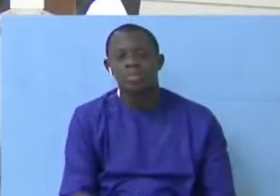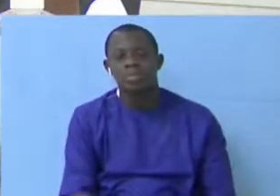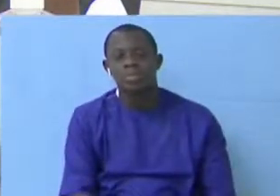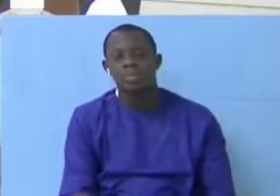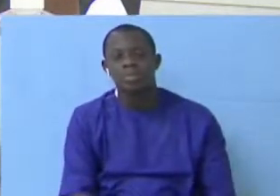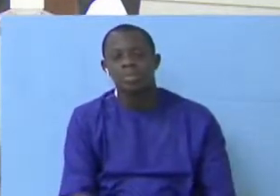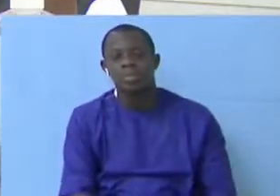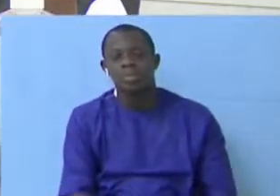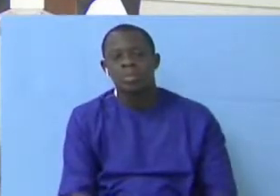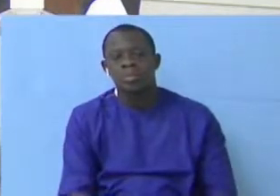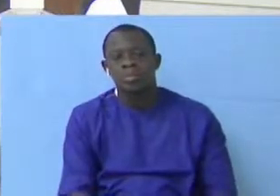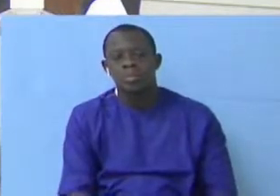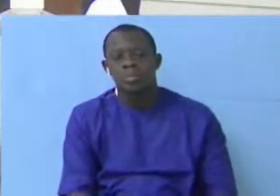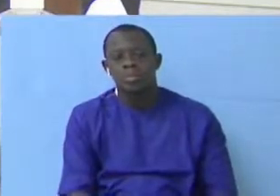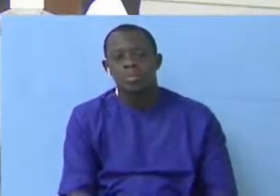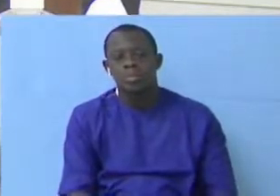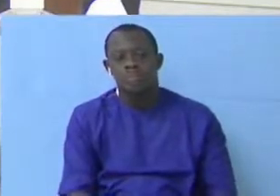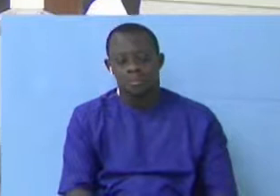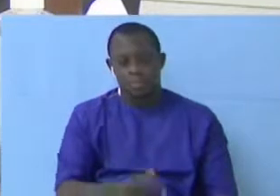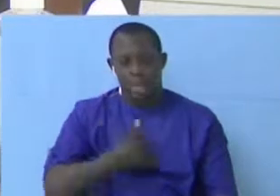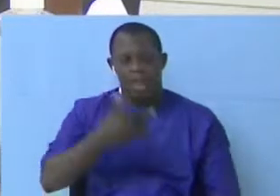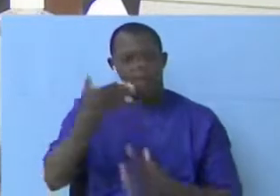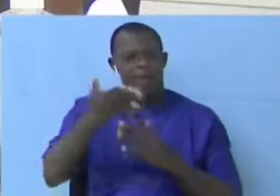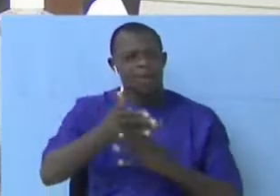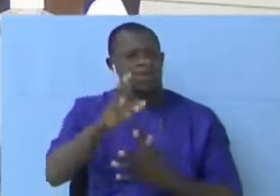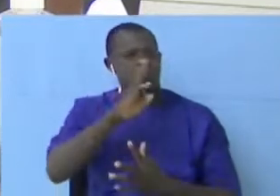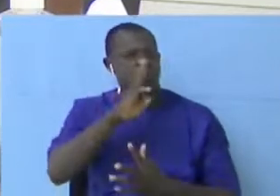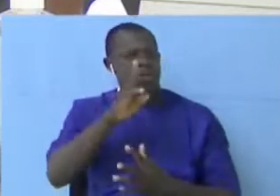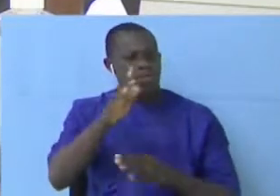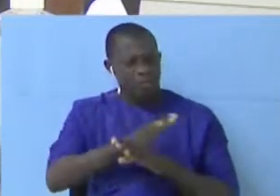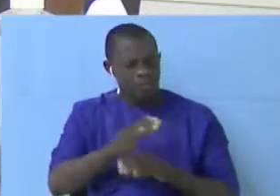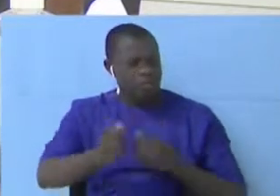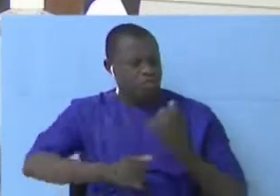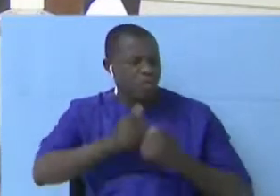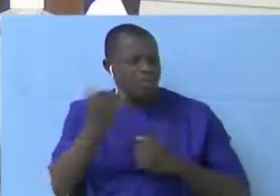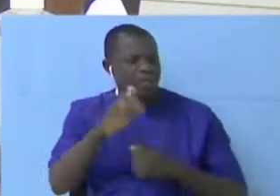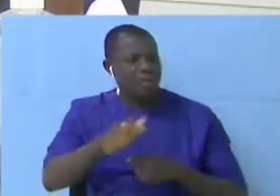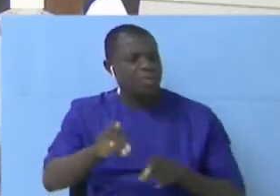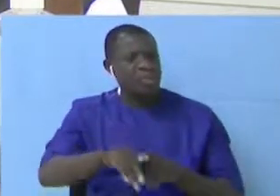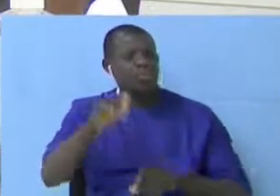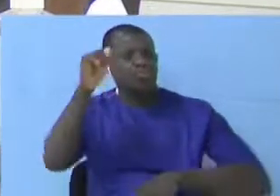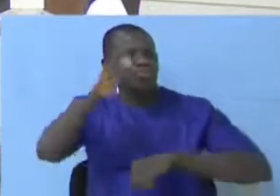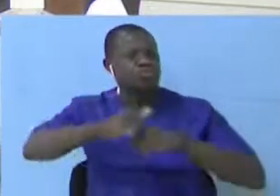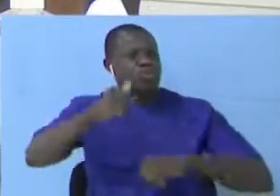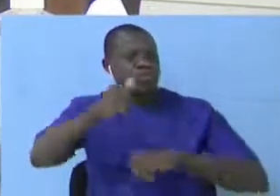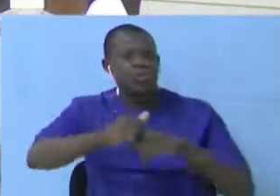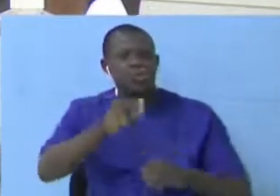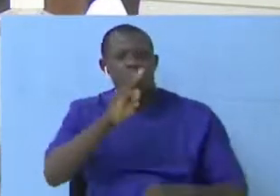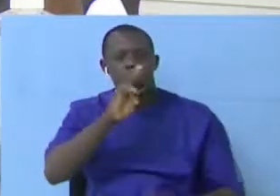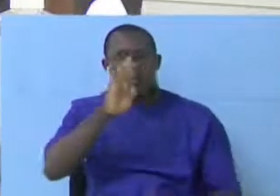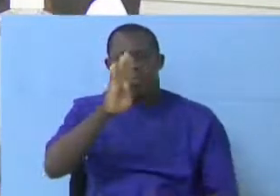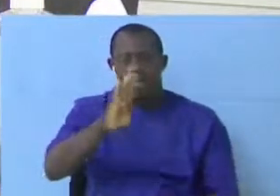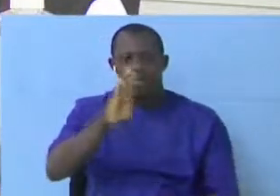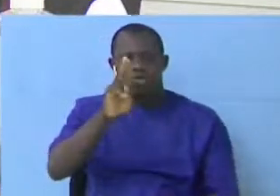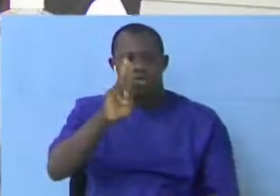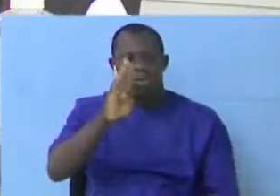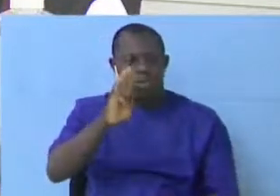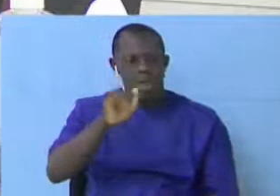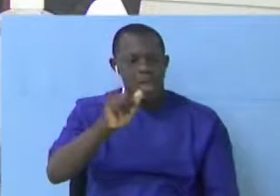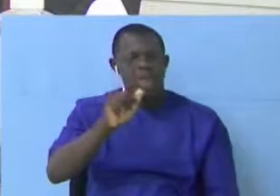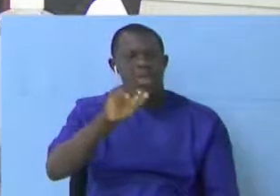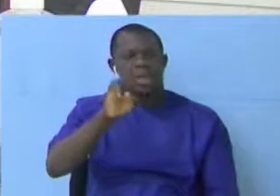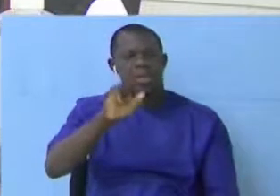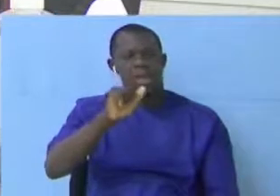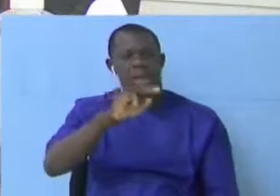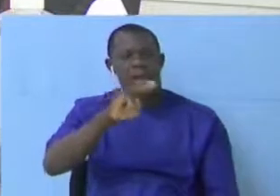believe, Buba Sane. Njikita ko momi yanko wale brota ni paro kono wale Buba Sane. Amadou Sow.